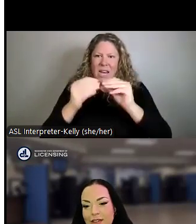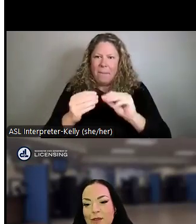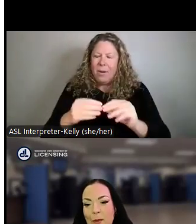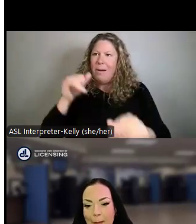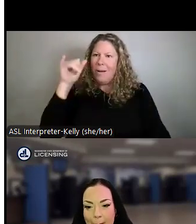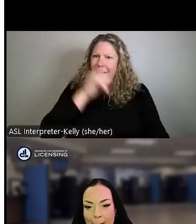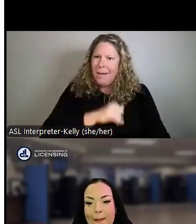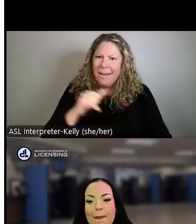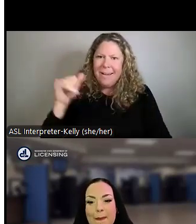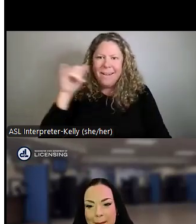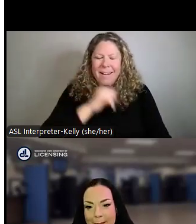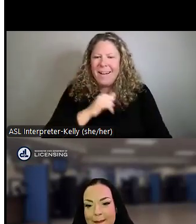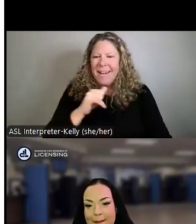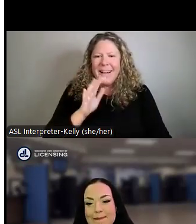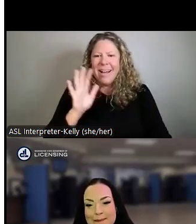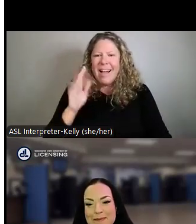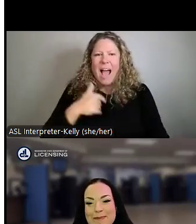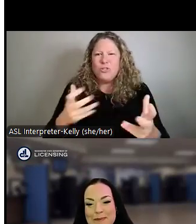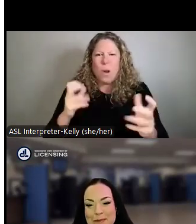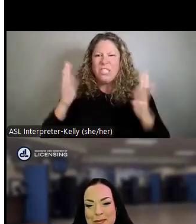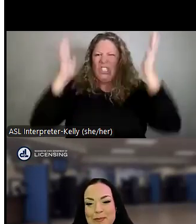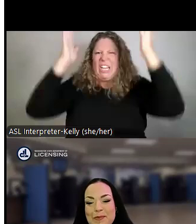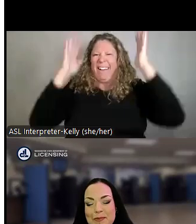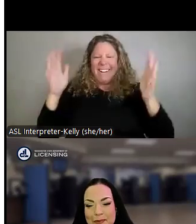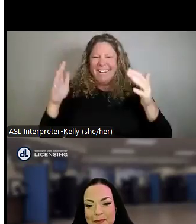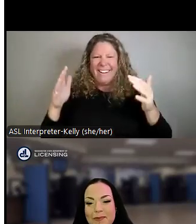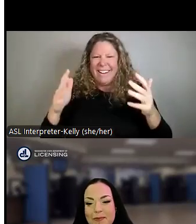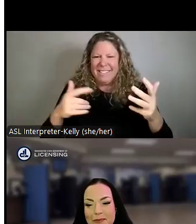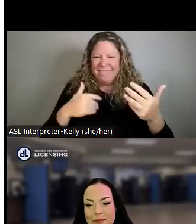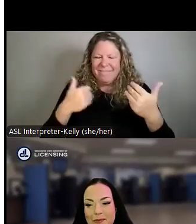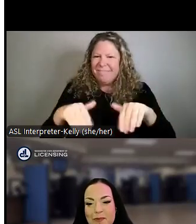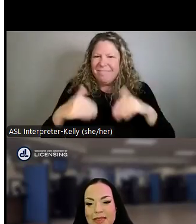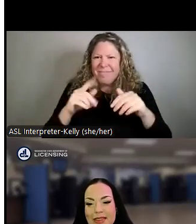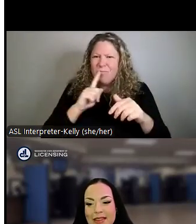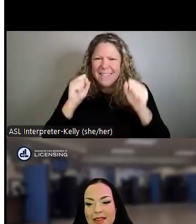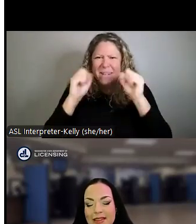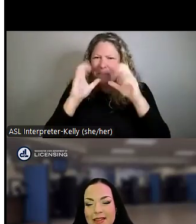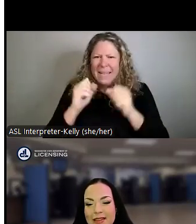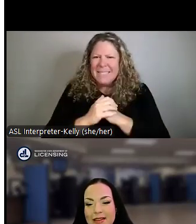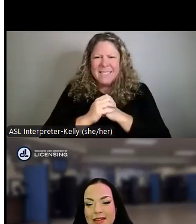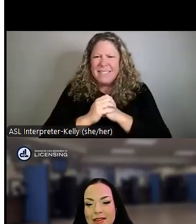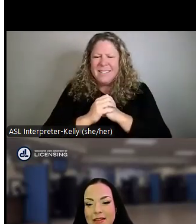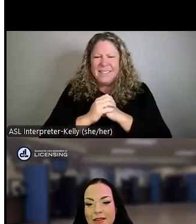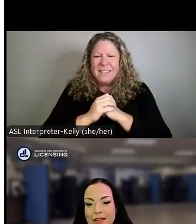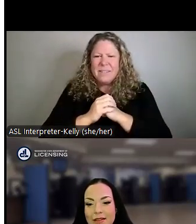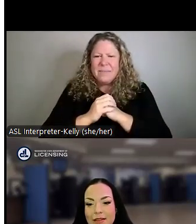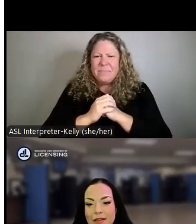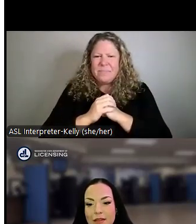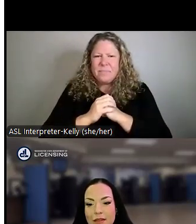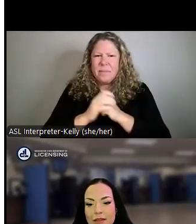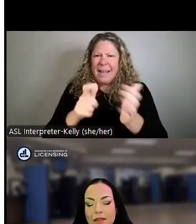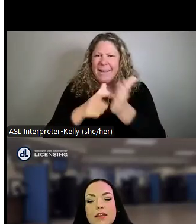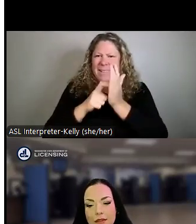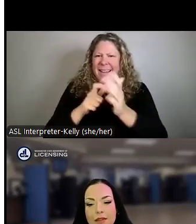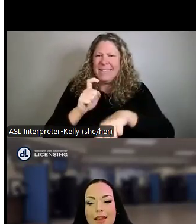to the team, I want to cheer. I'm totally amazed. By stepping back, it takes time to